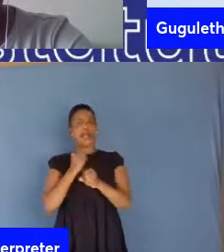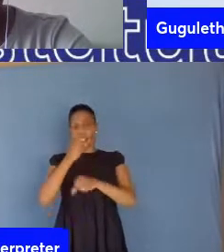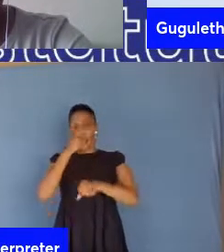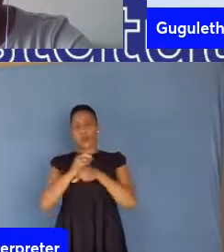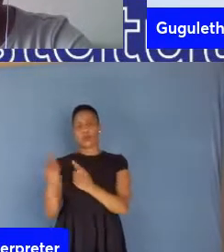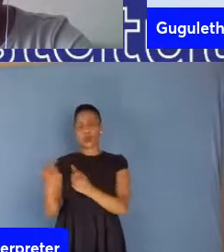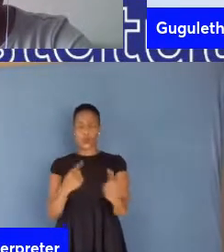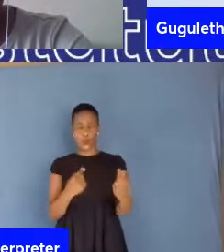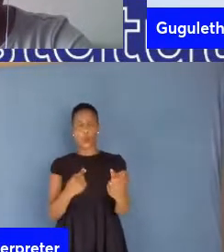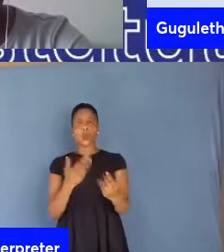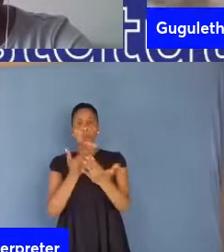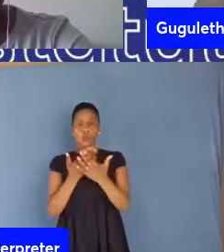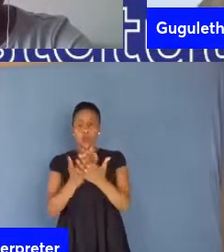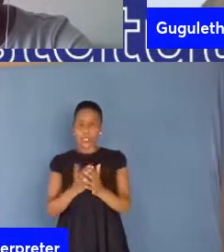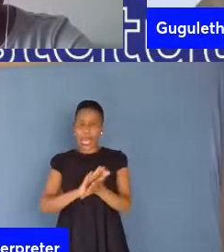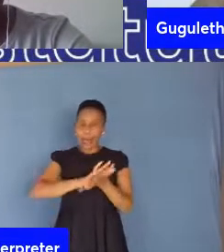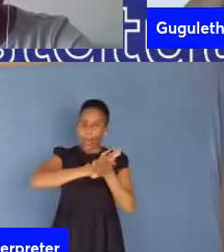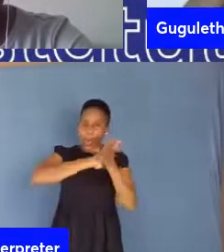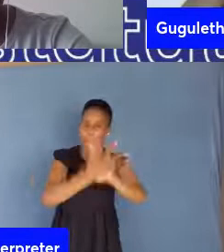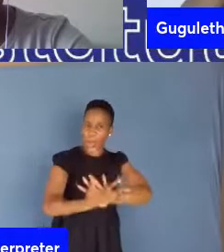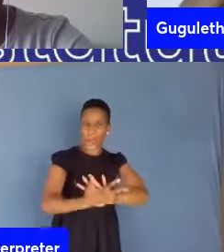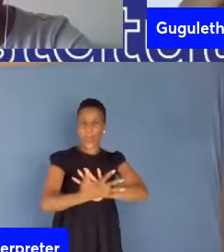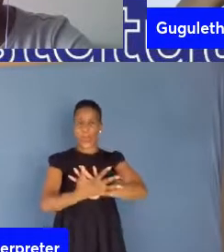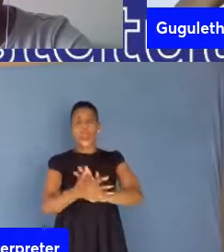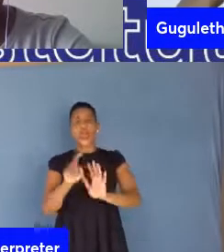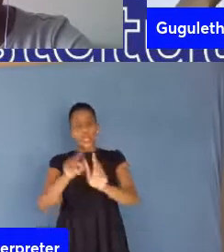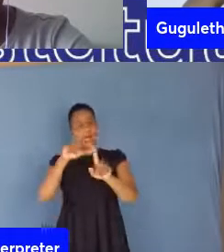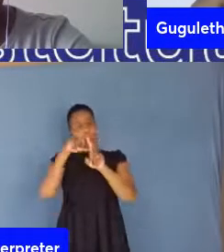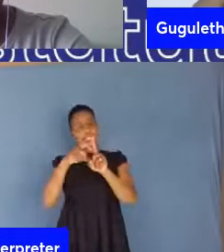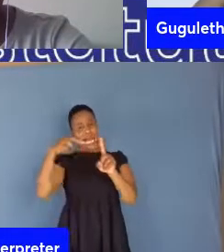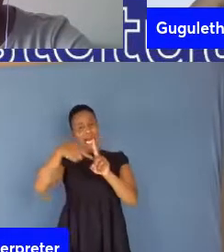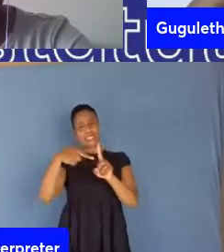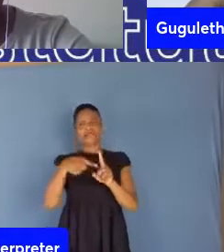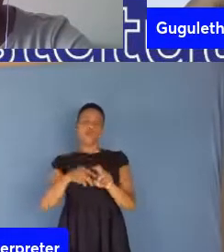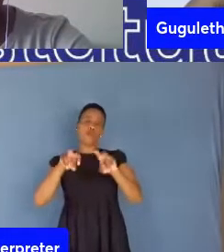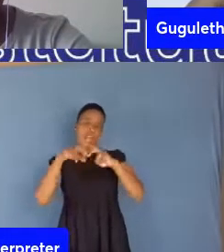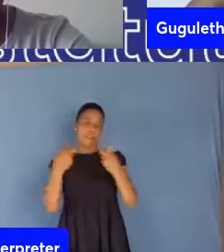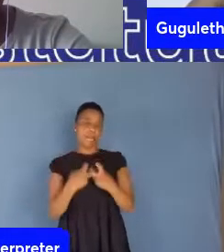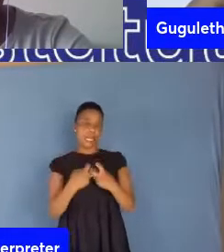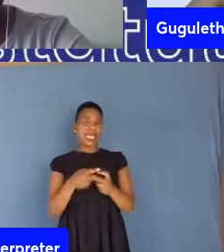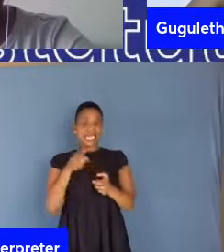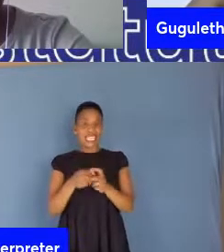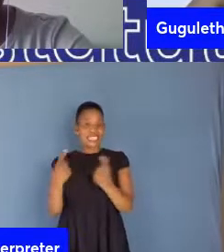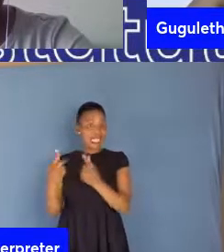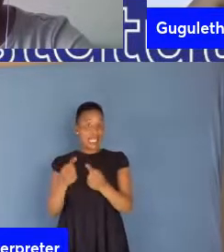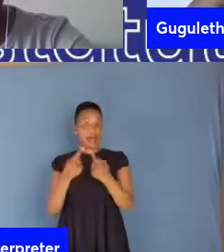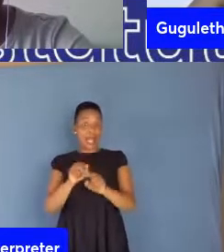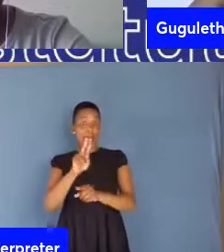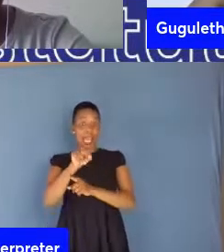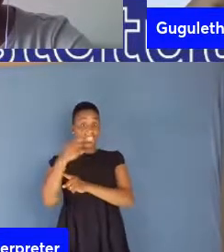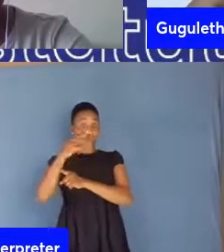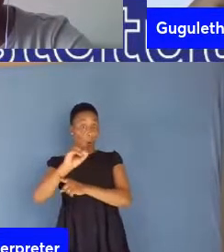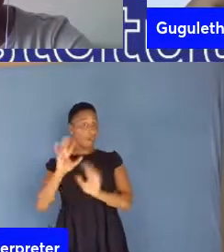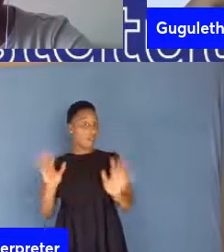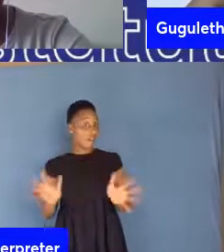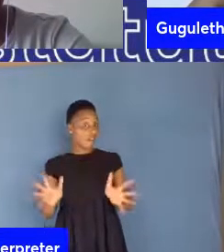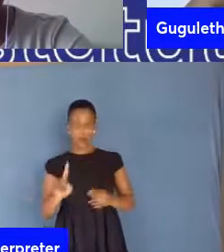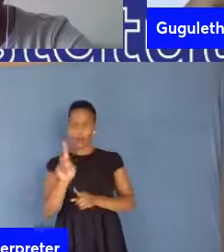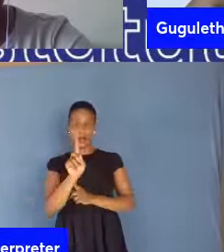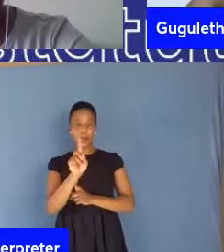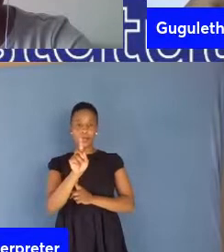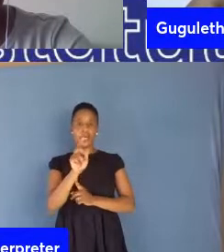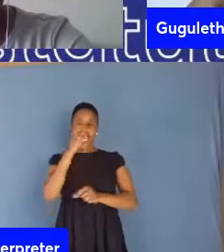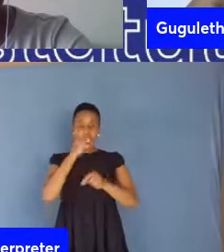undo, this culture of rape, but it's not going to be done only by NGOs. I mean, it's going to have to be done in